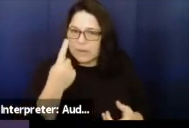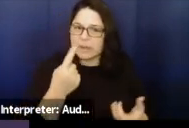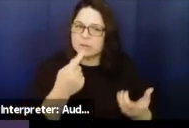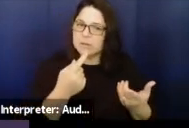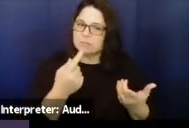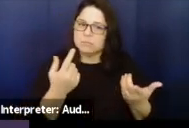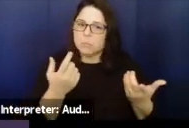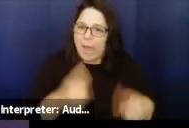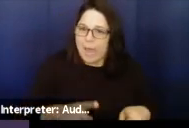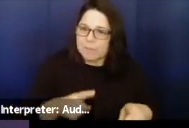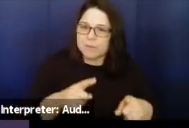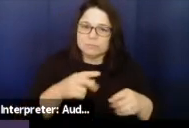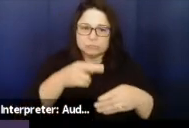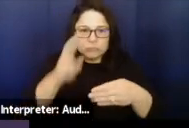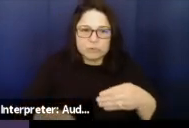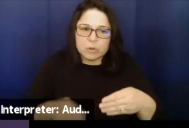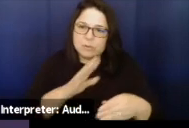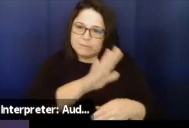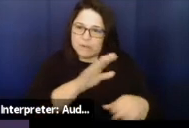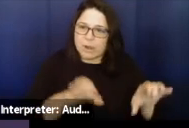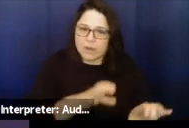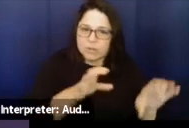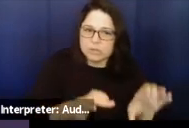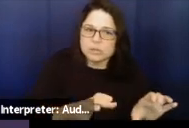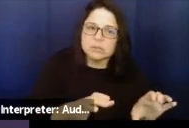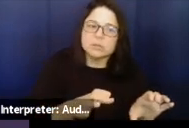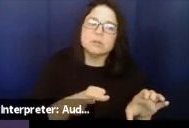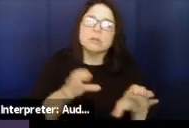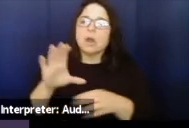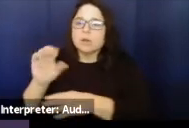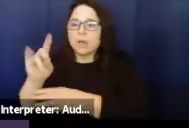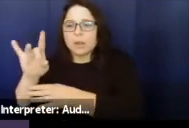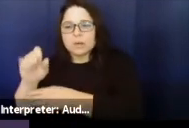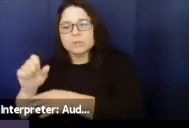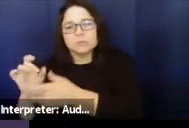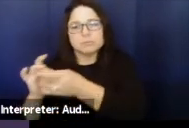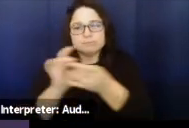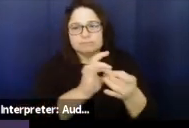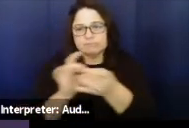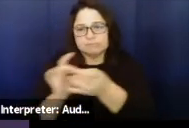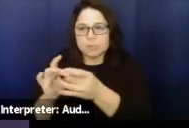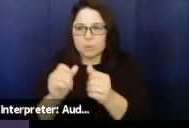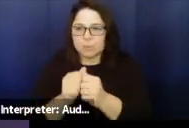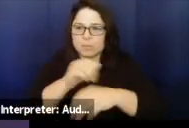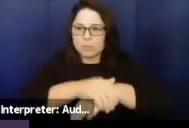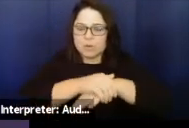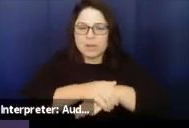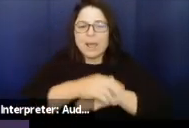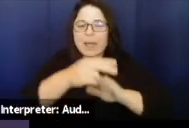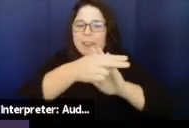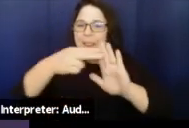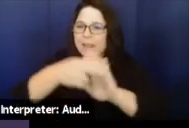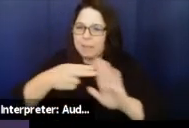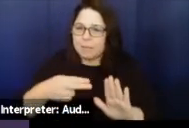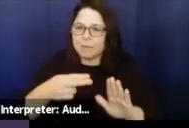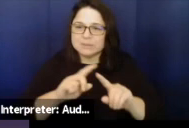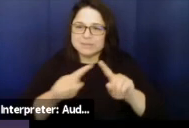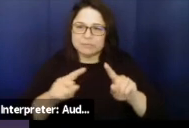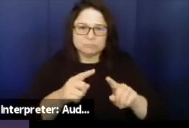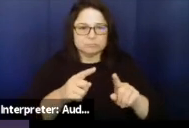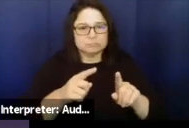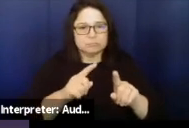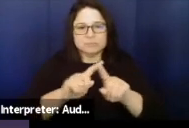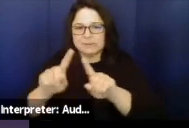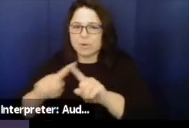would ultimately maim Britain. And as you can see here, he's labeled the dismembered parts of